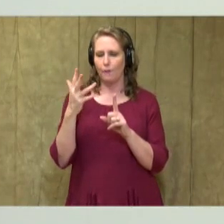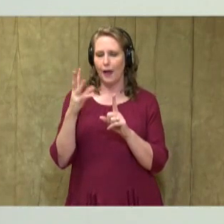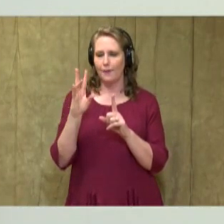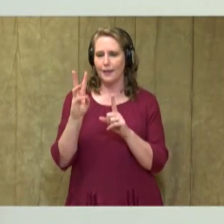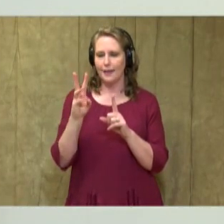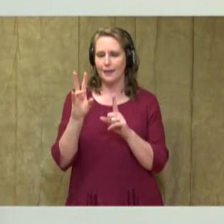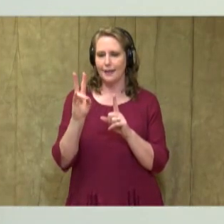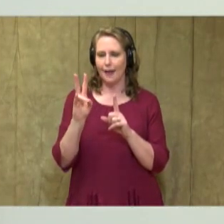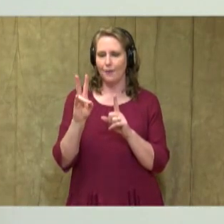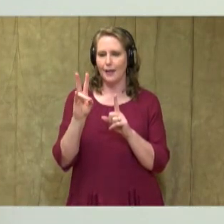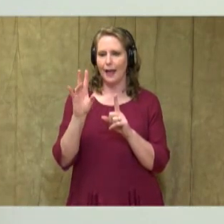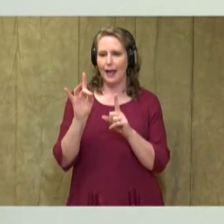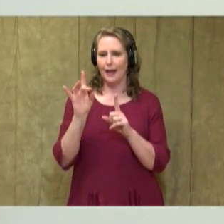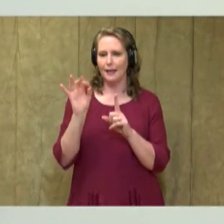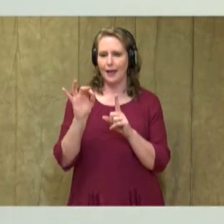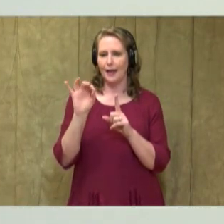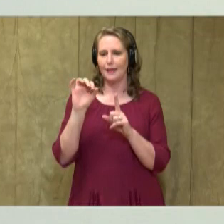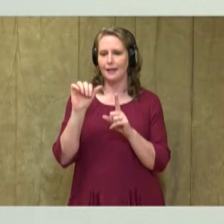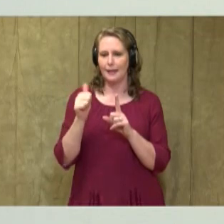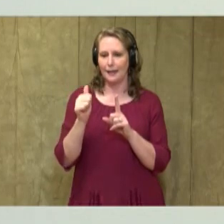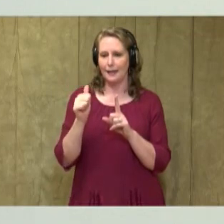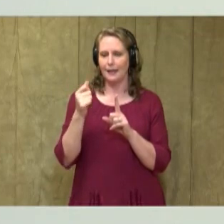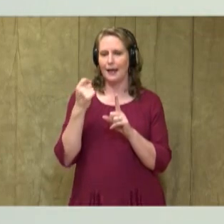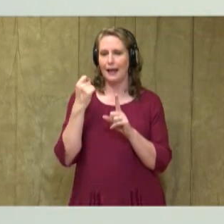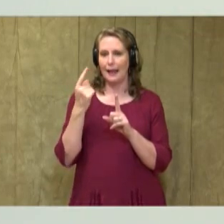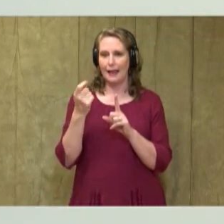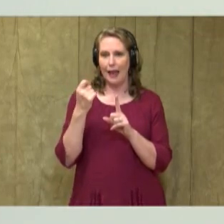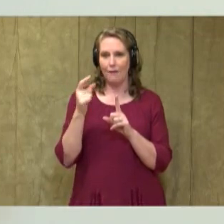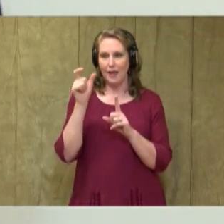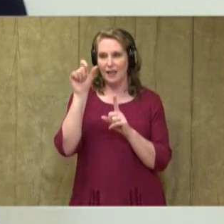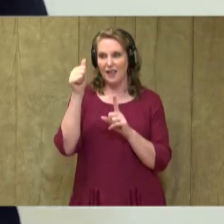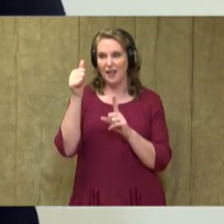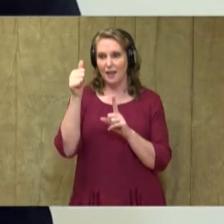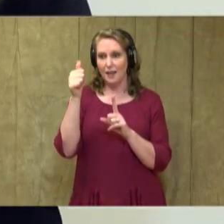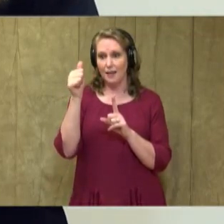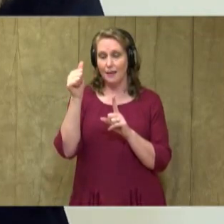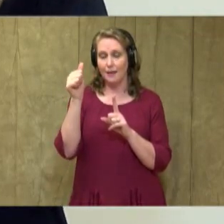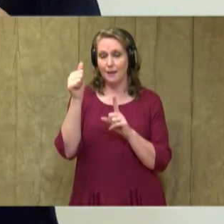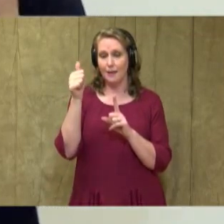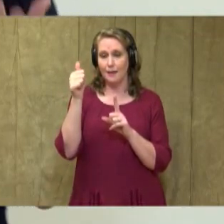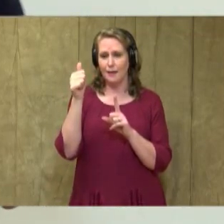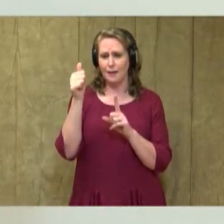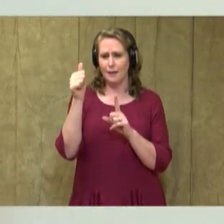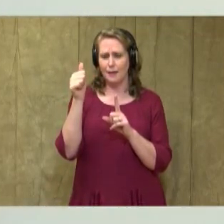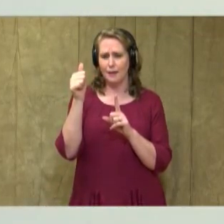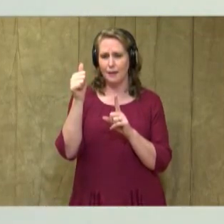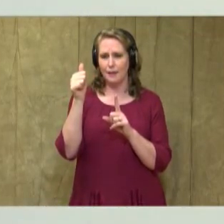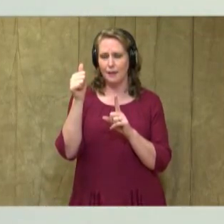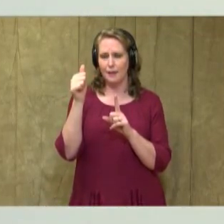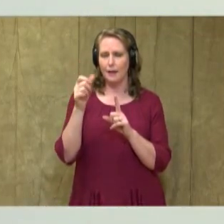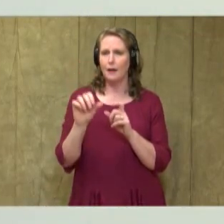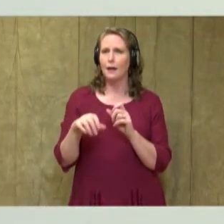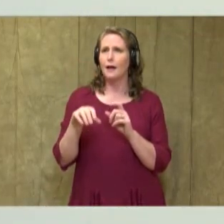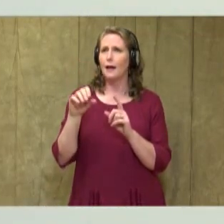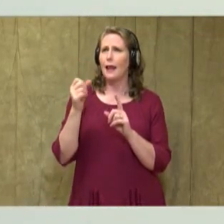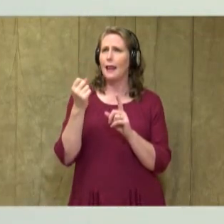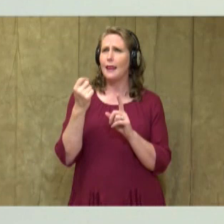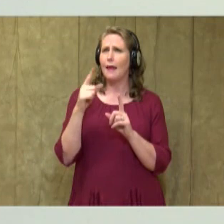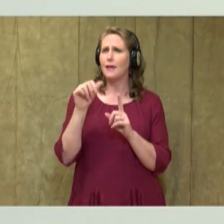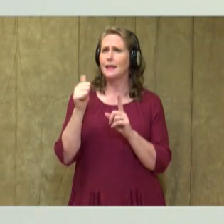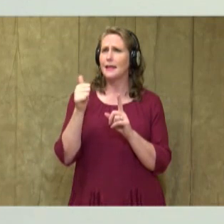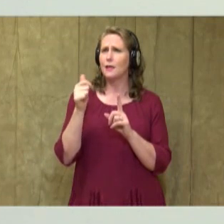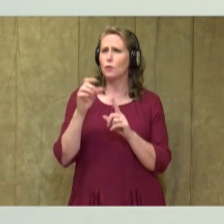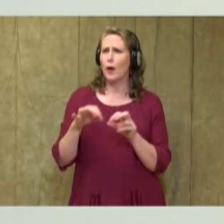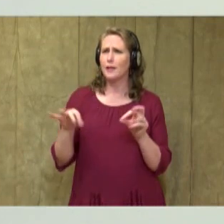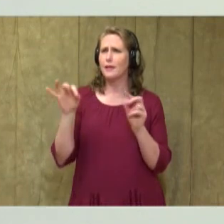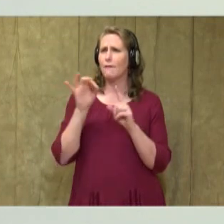9, 10, 11 tens. How much is 11 tens worth? What's